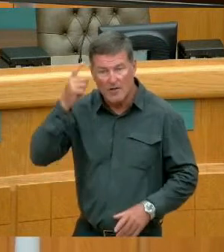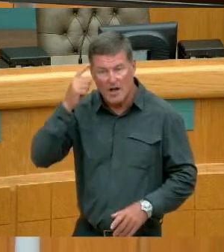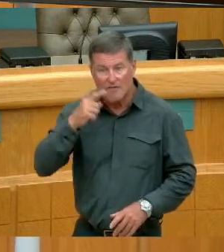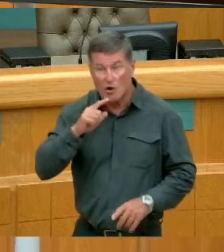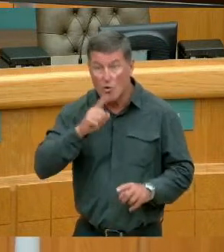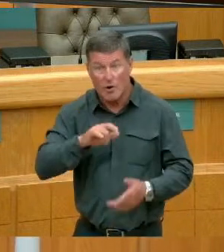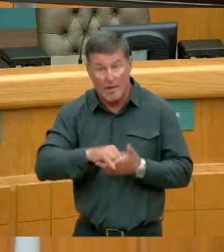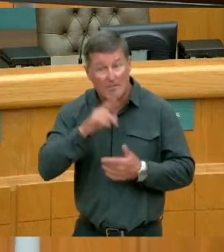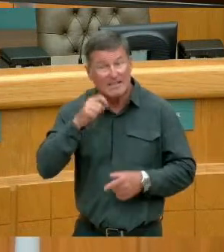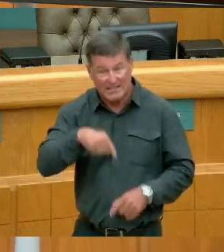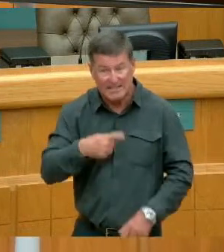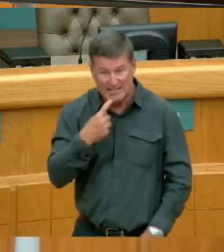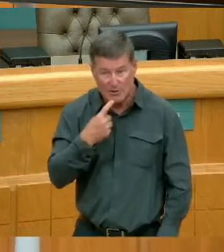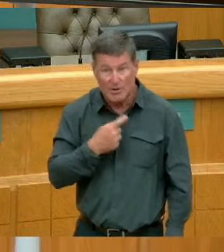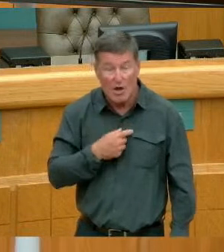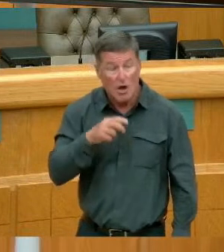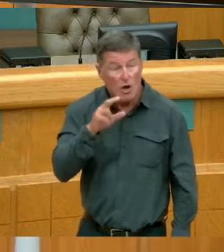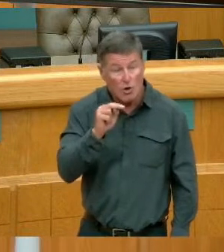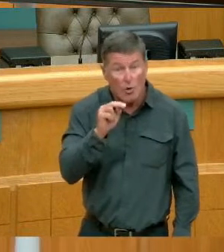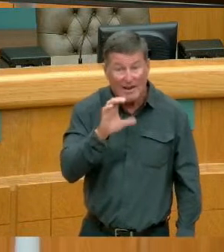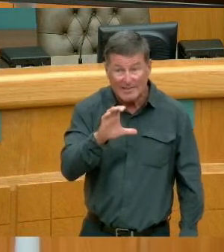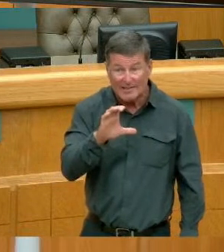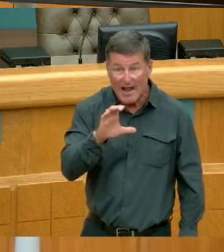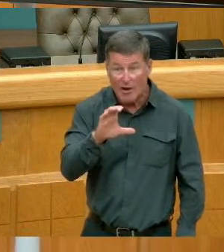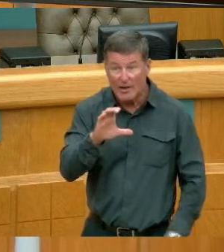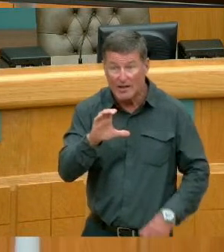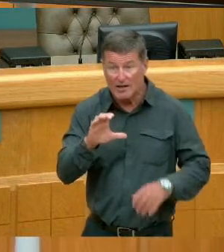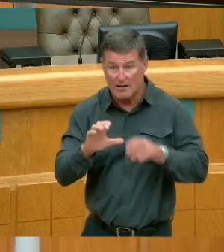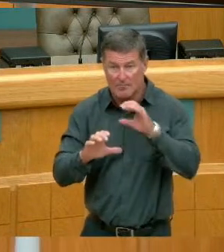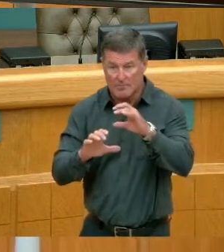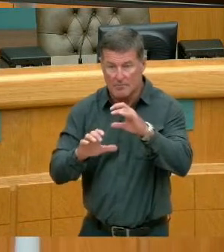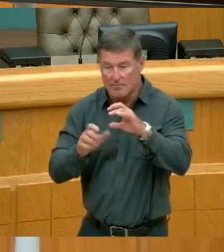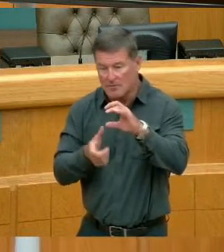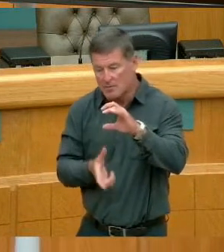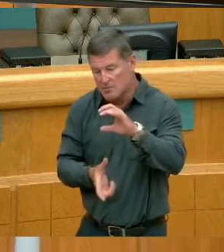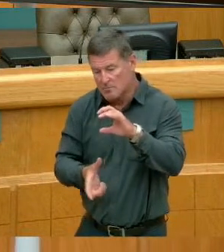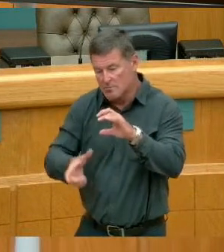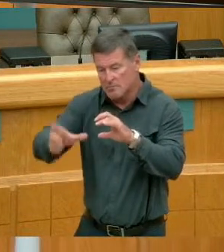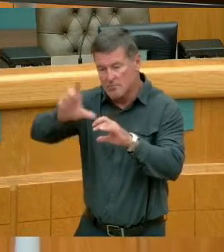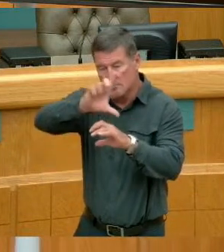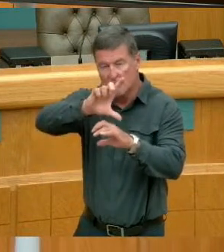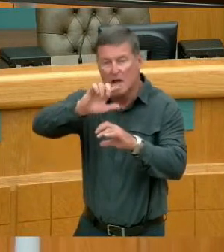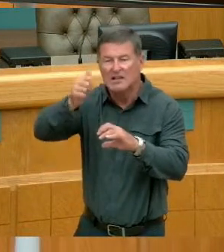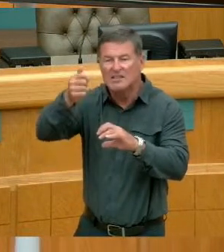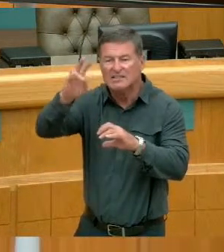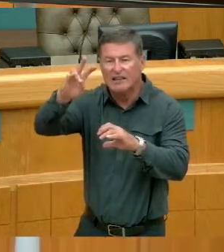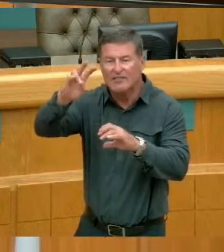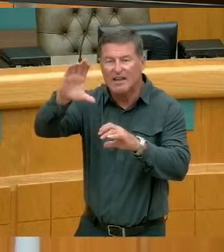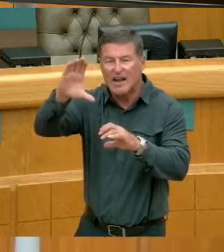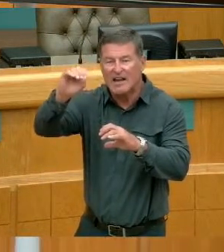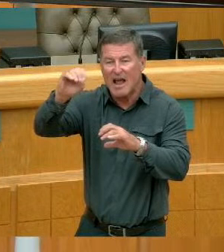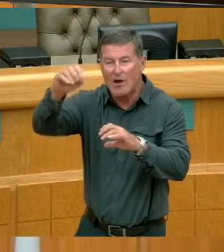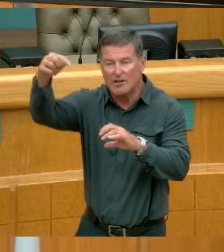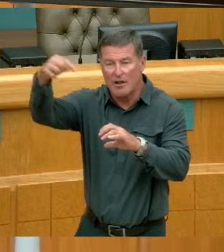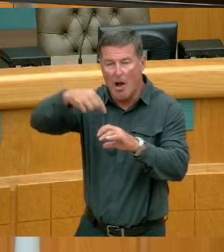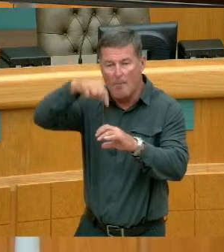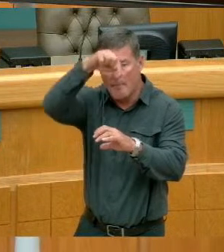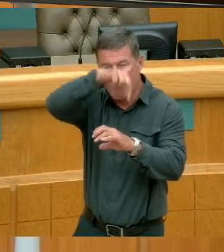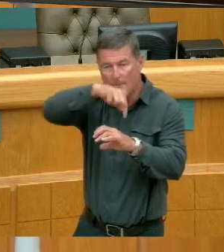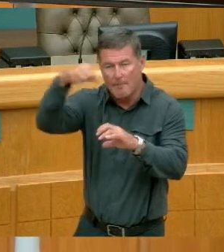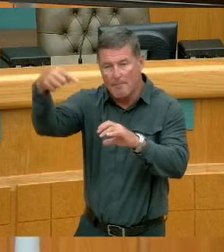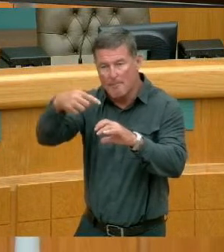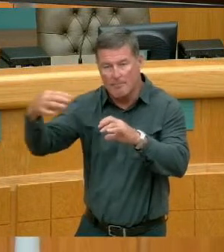for 17 counties in the Coastal Bend area. So, when these procedures are restricted here, they